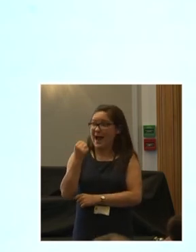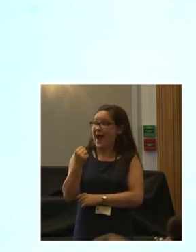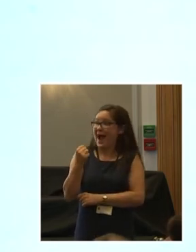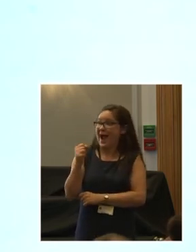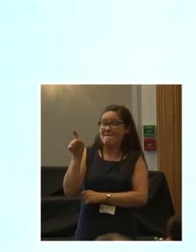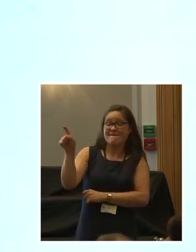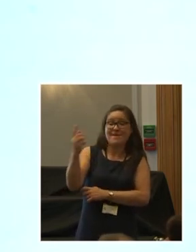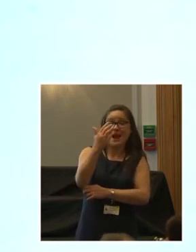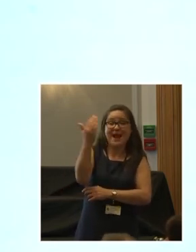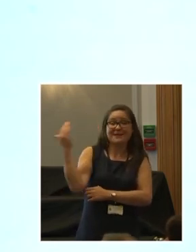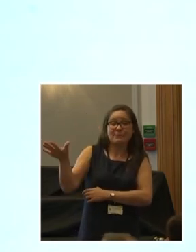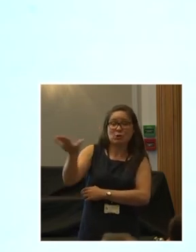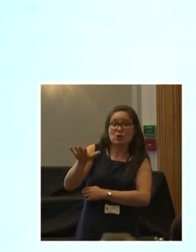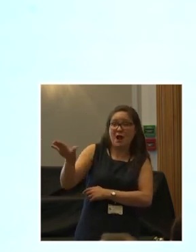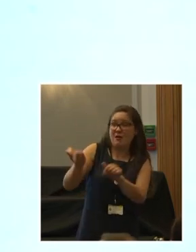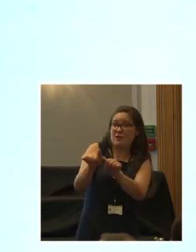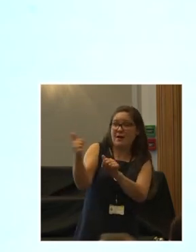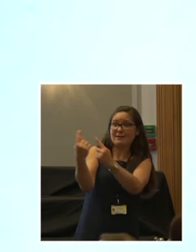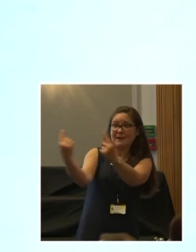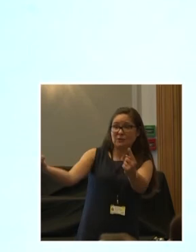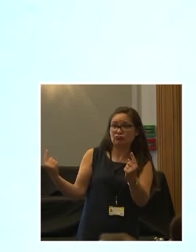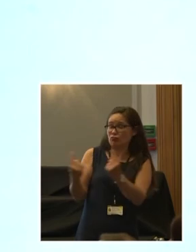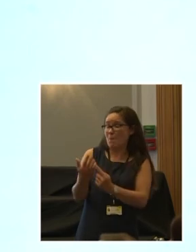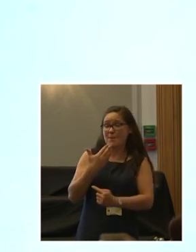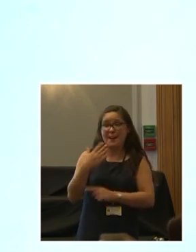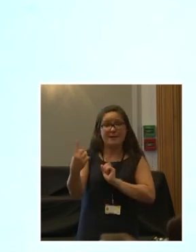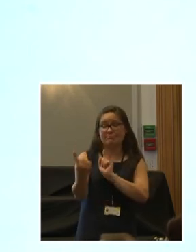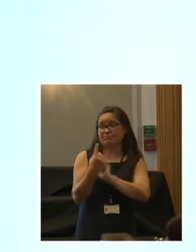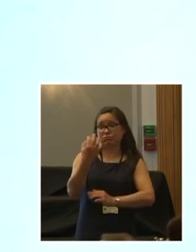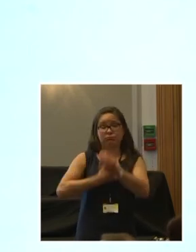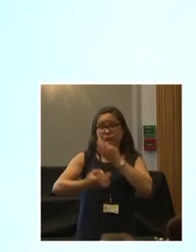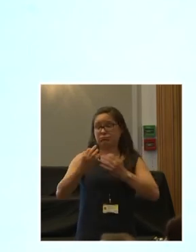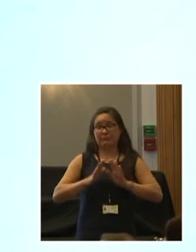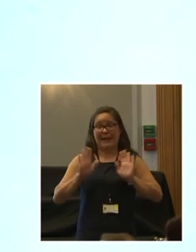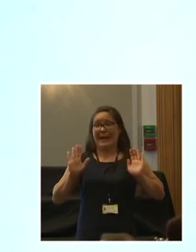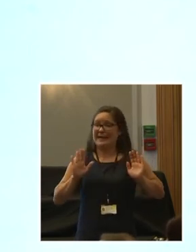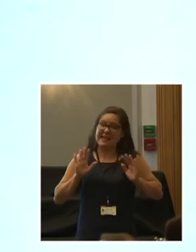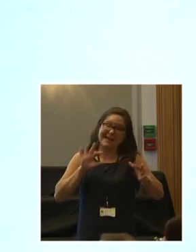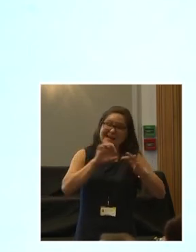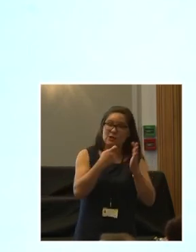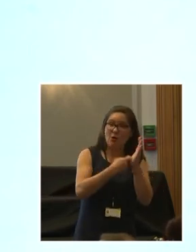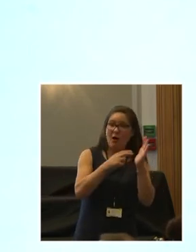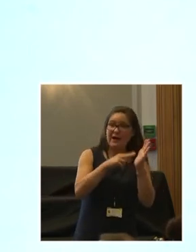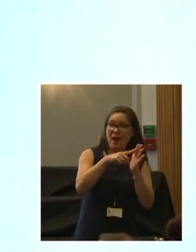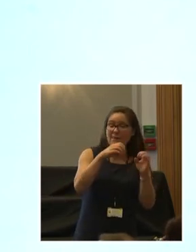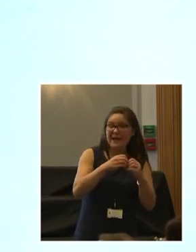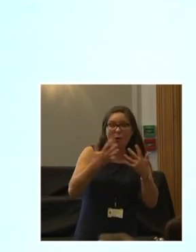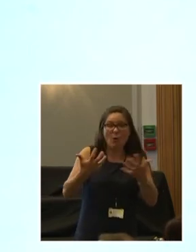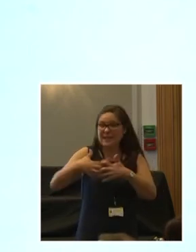the exhibition area in the next room, and we'll be very happy to take any questions you have about RNIB or the technology work that we do